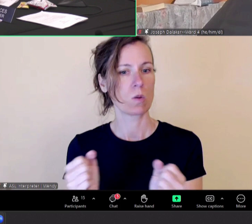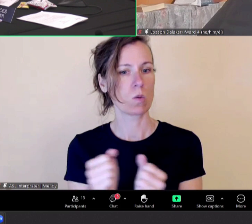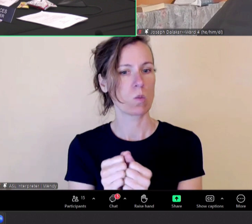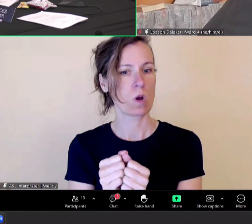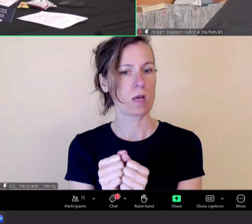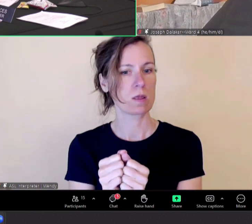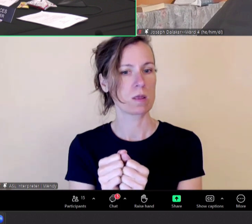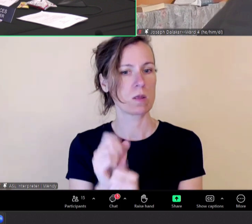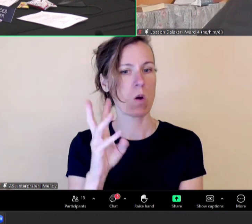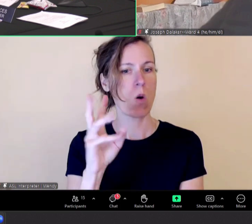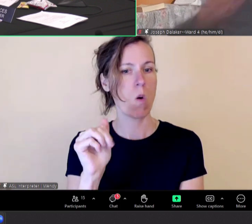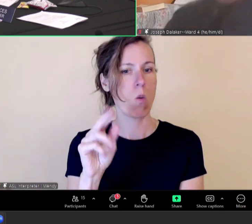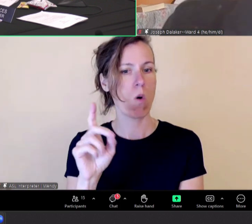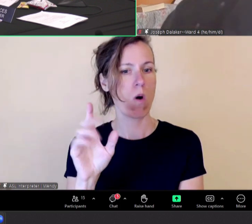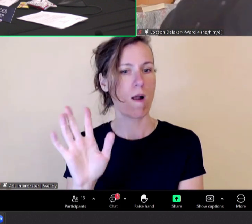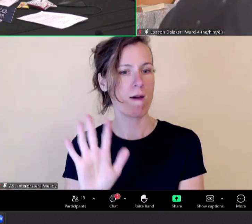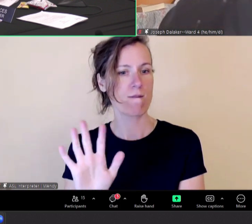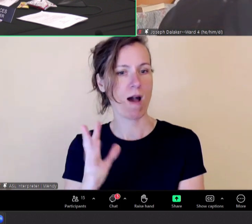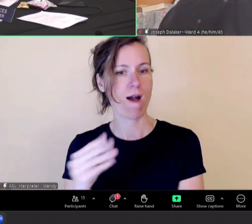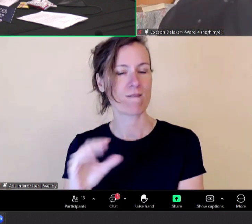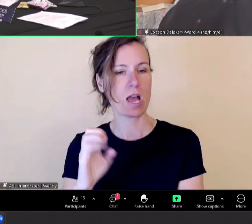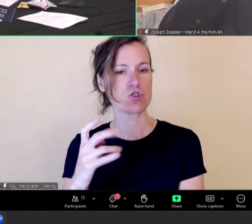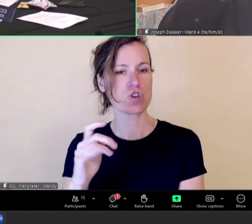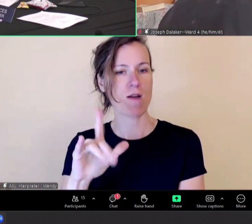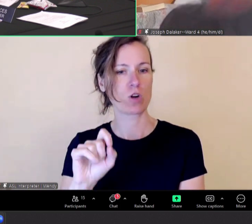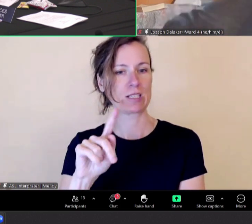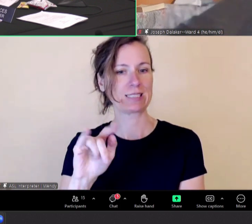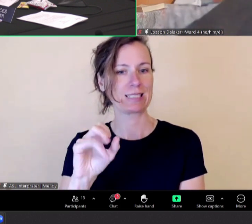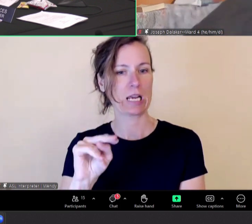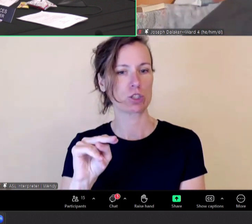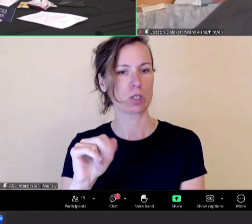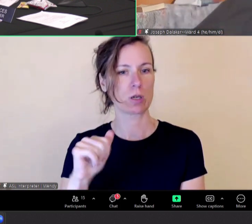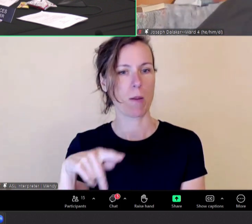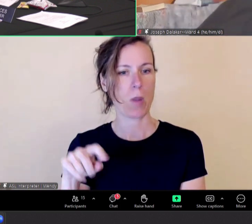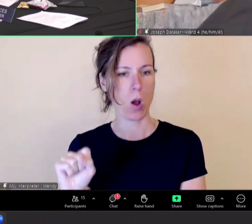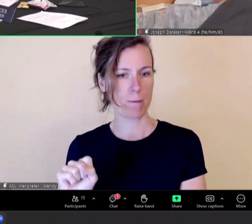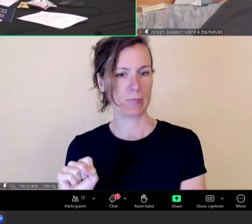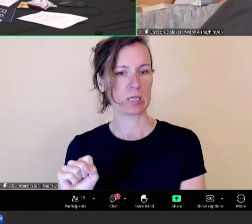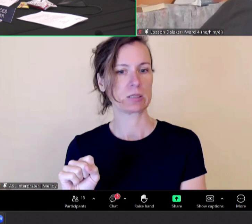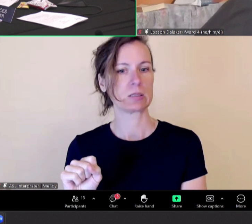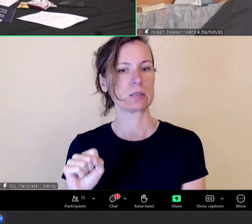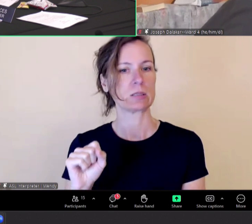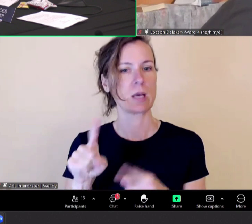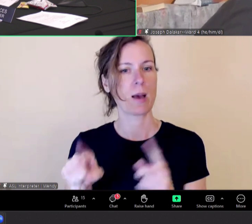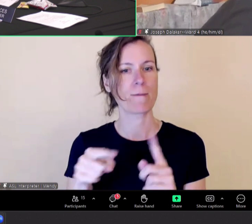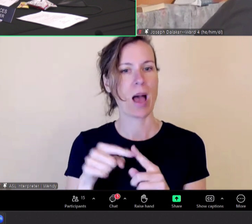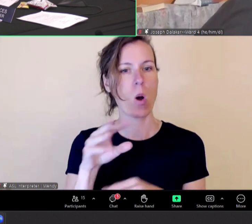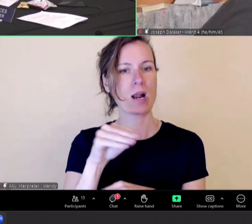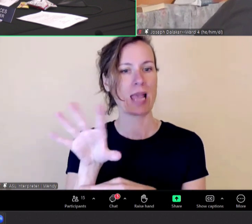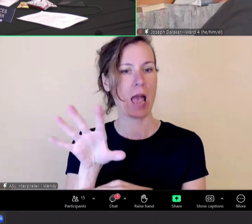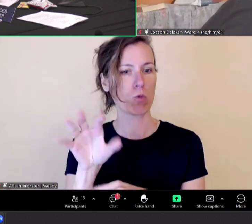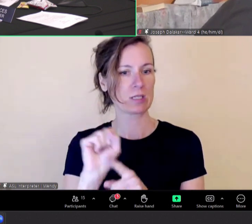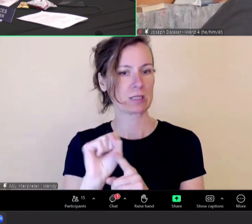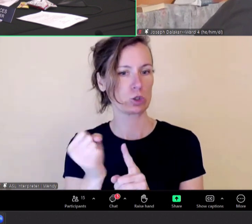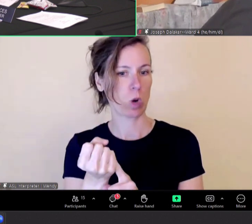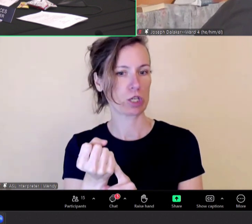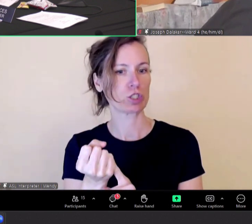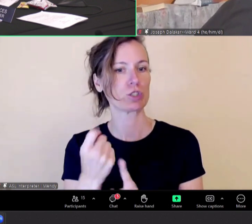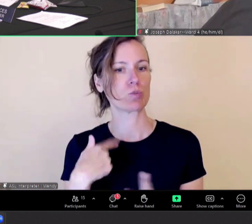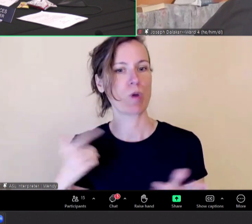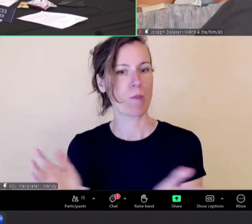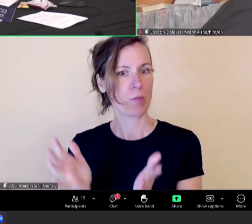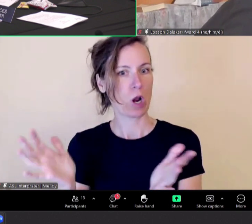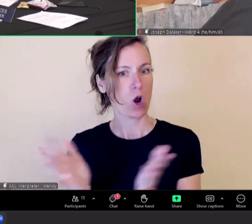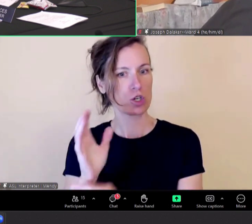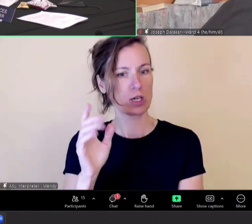Apartments regarding the camera situation. I know we've been pushing, Raw's management to obtain cameras for our residents, and I know Mr. Galloway, Chief,